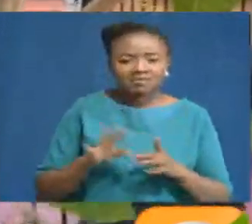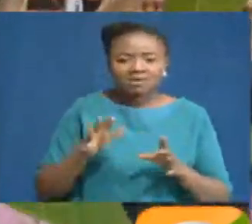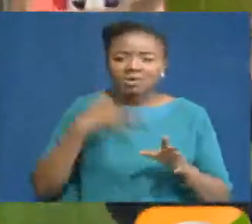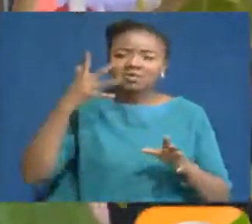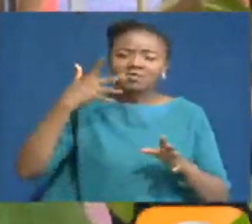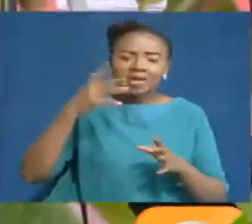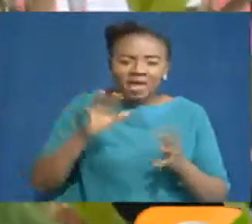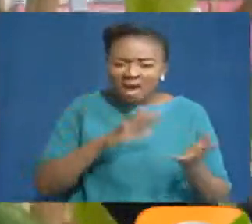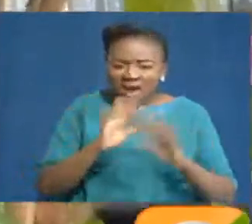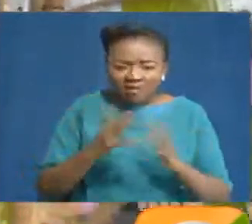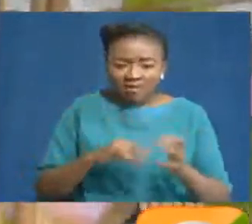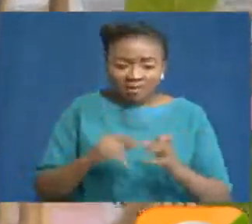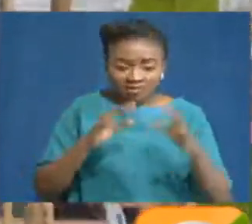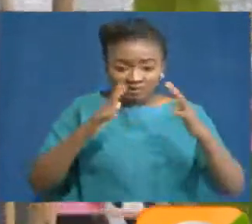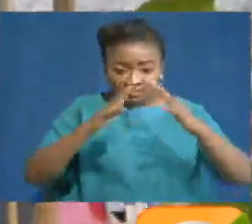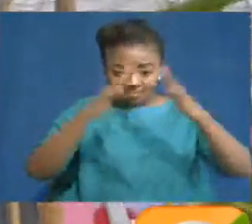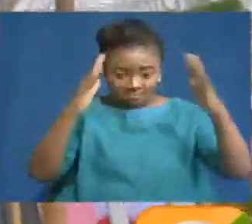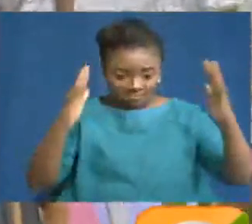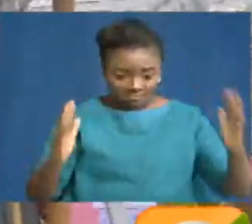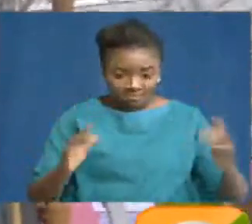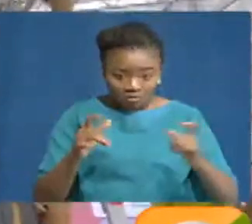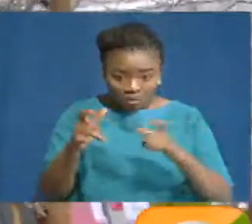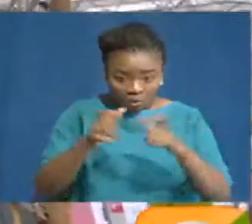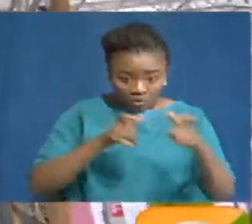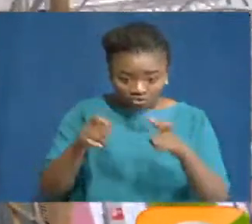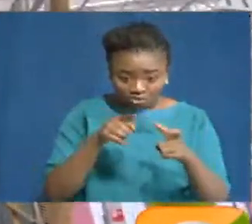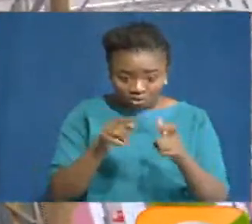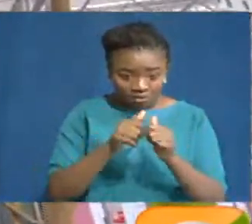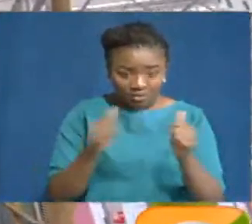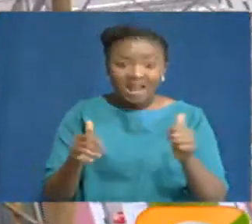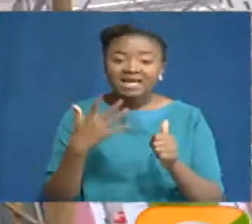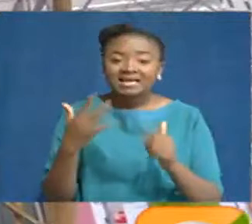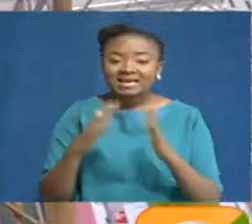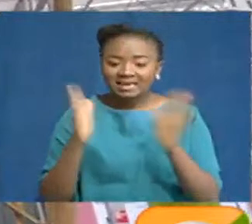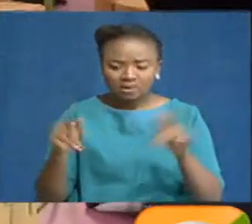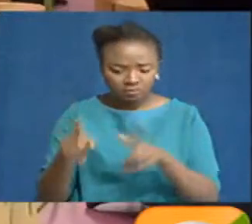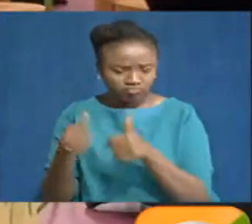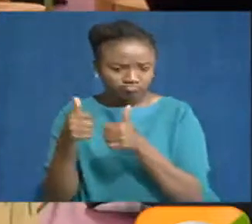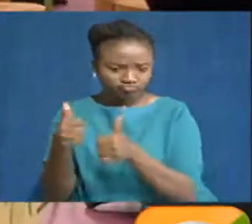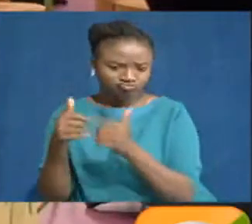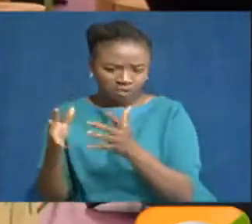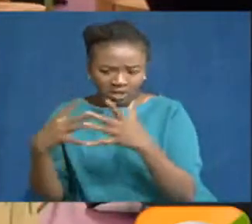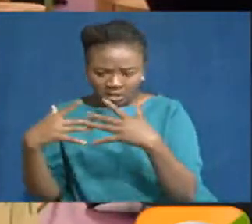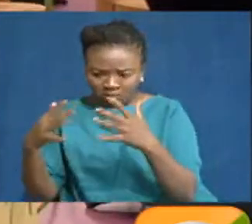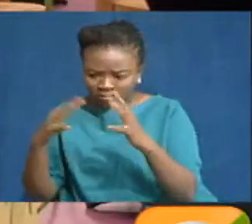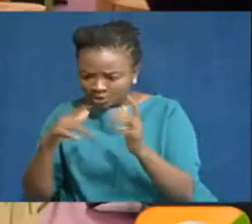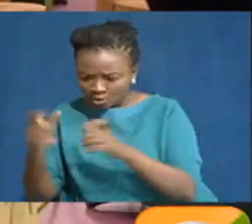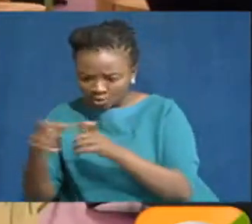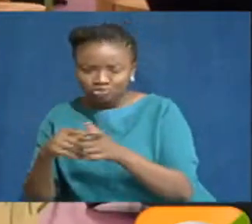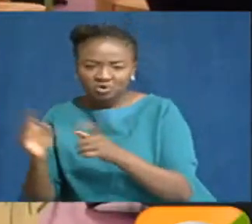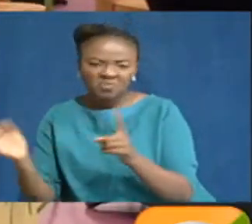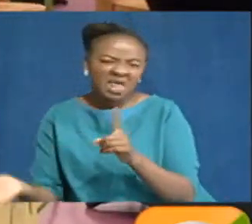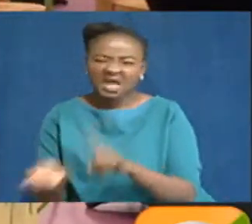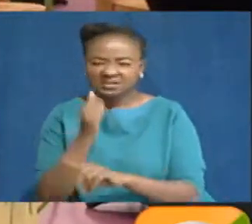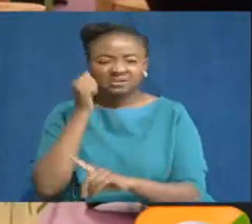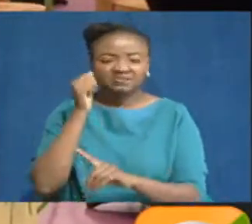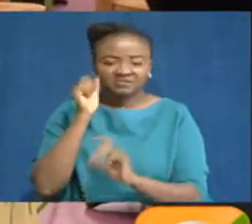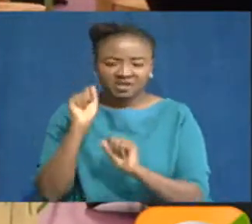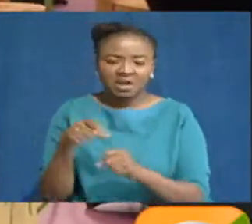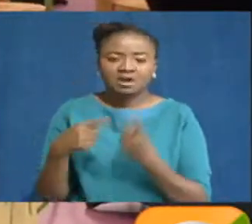is possible in a controlled situation. And a greenhouse is a controlled situation. And it gives us the possibility